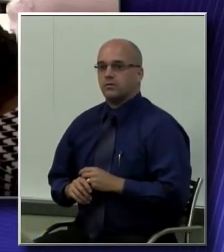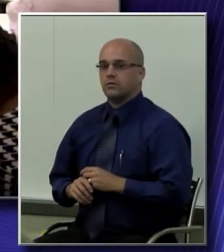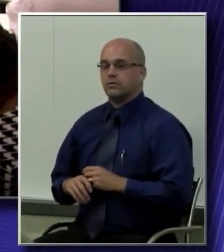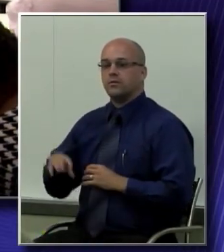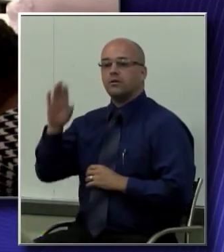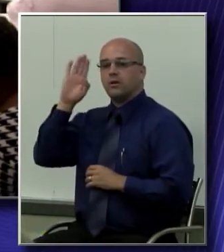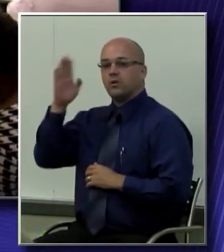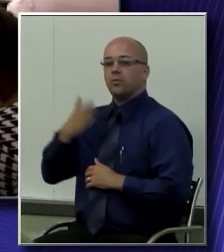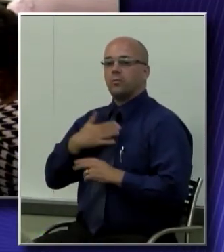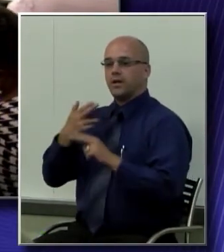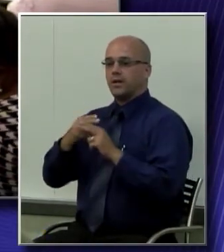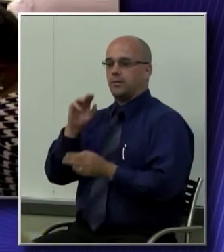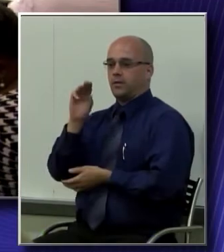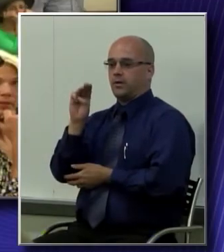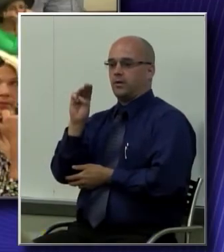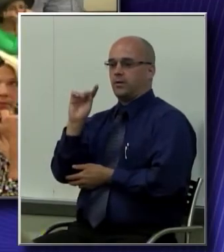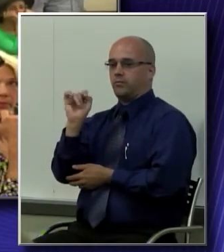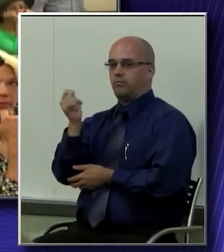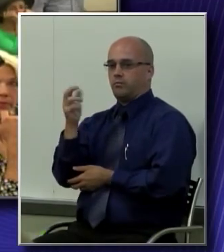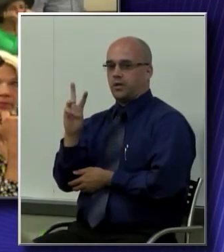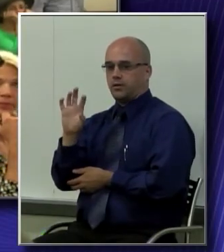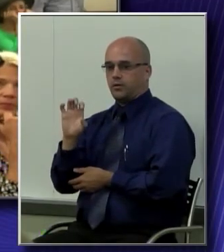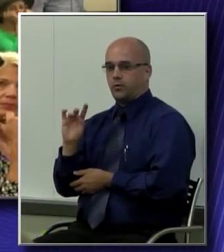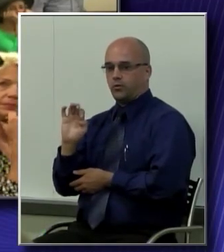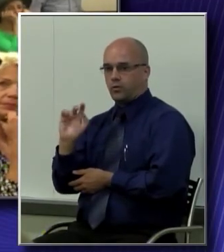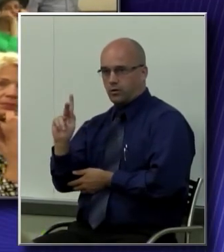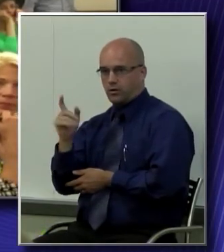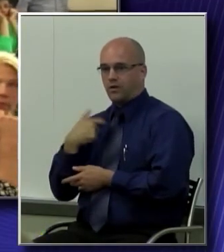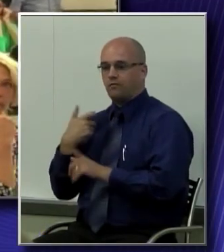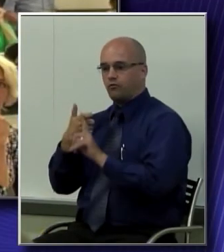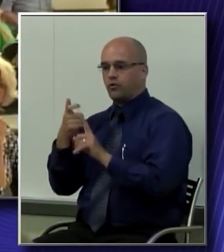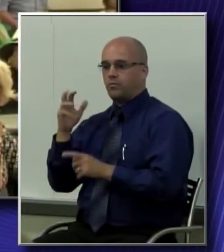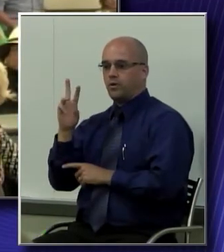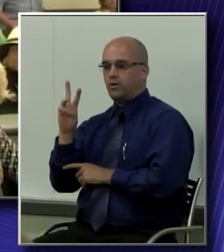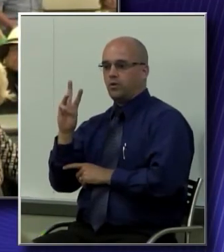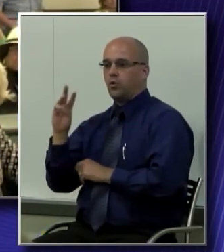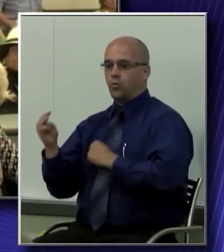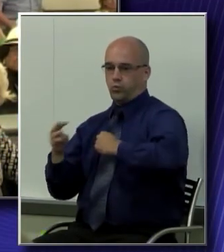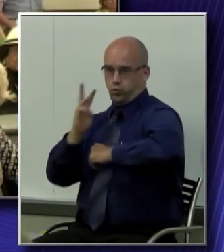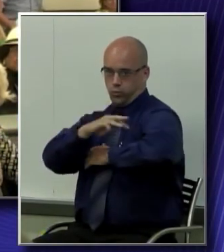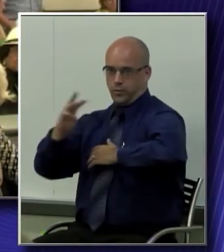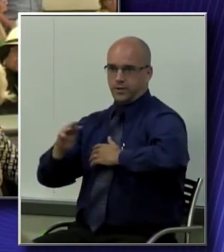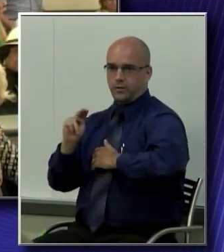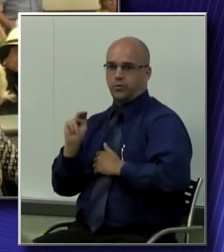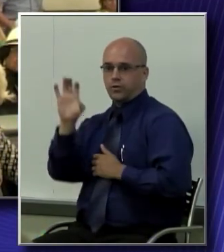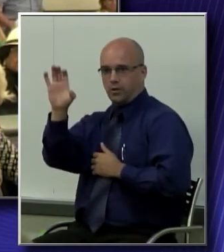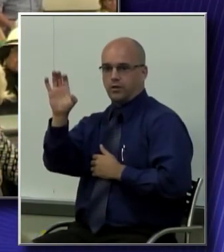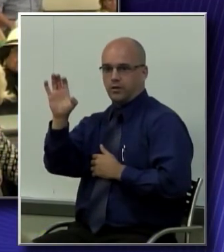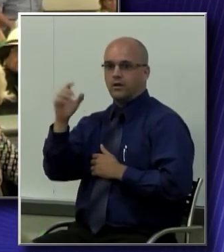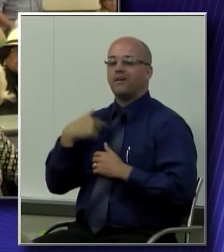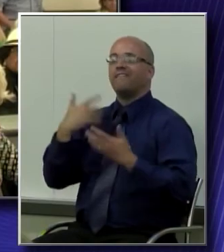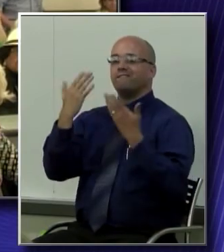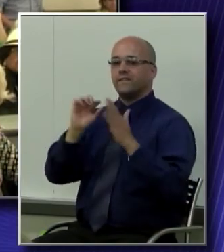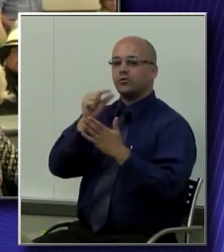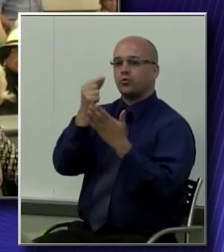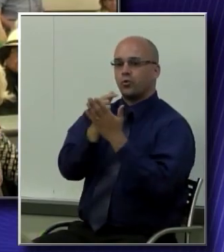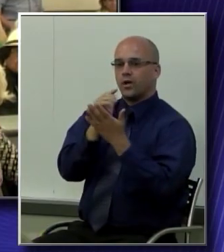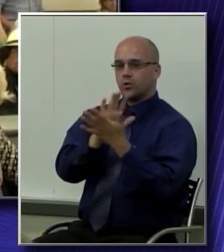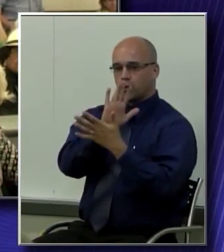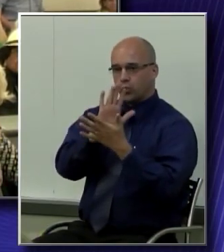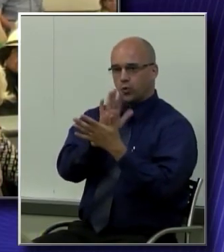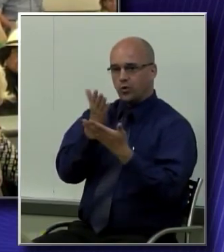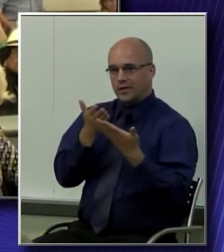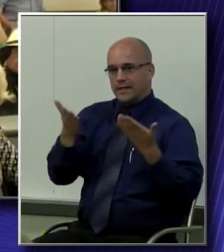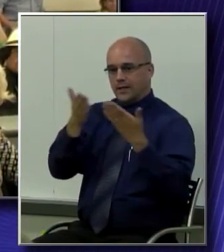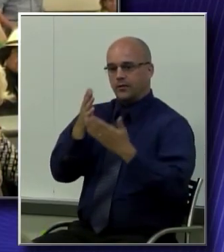Hello, my name is Matthew Clark. I'm from Wilmington, North Carolina, and just finished grad school here at the Terry Sanford School of